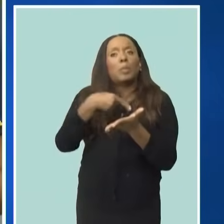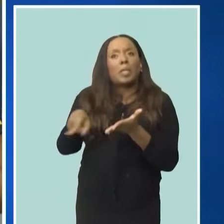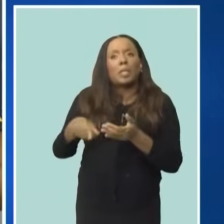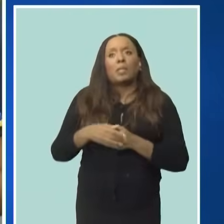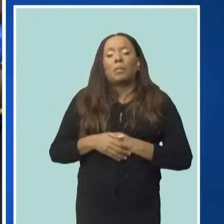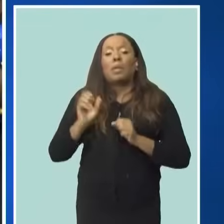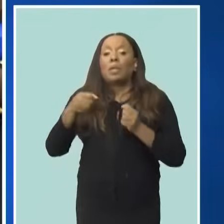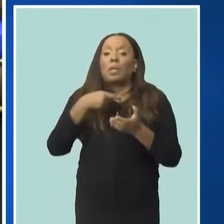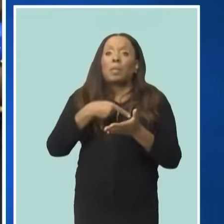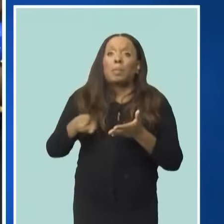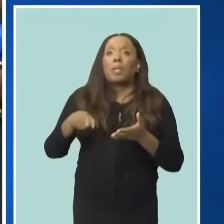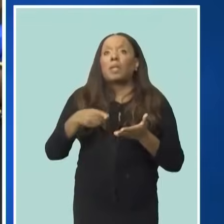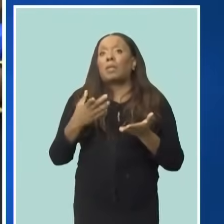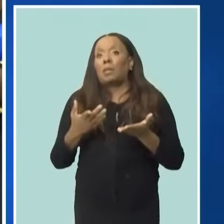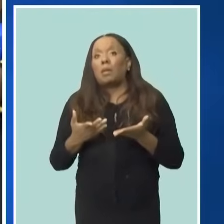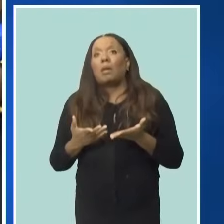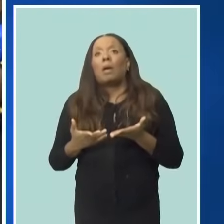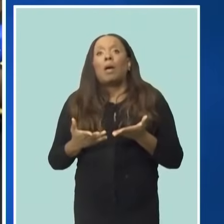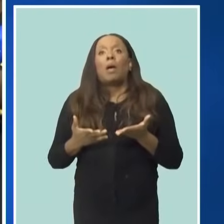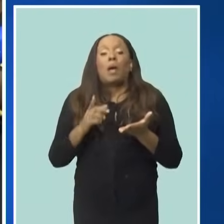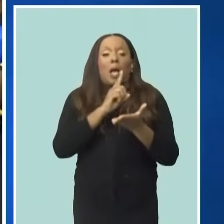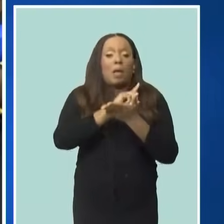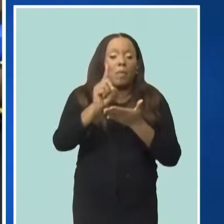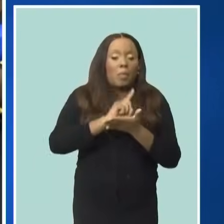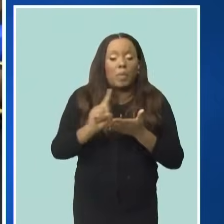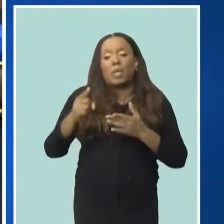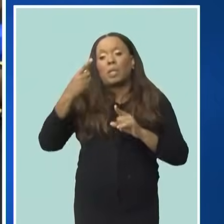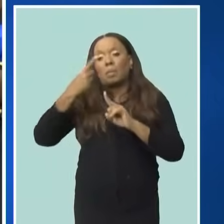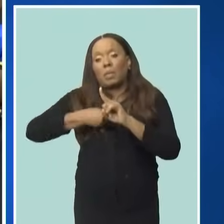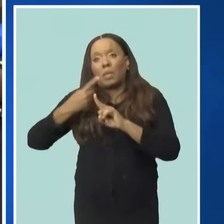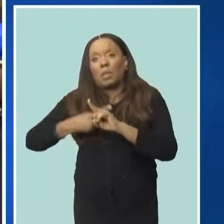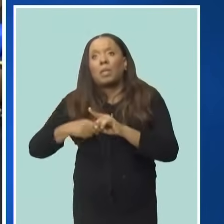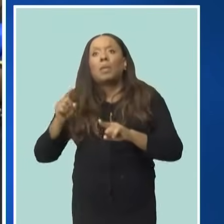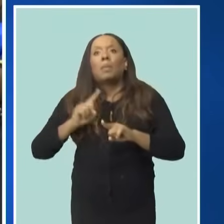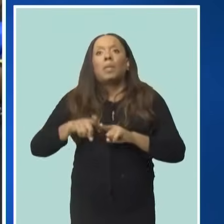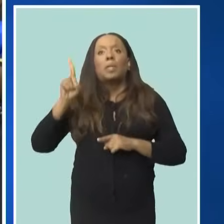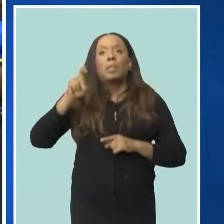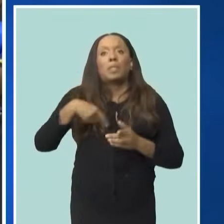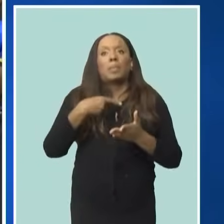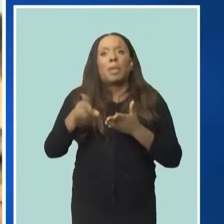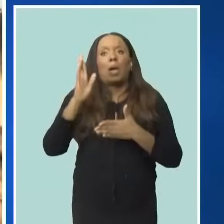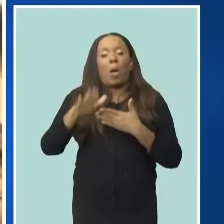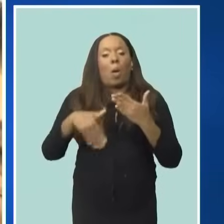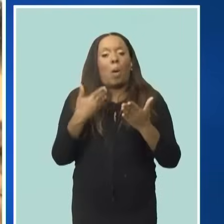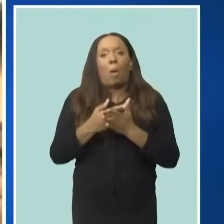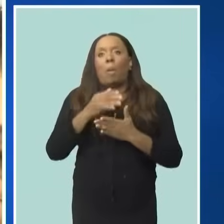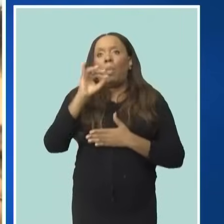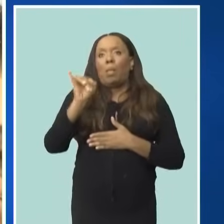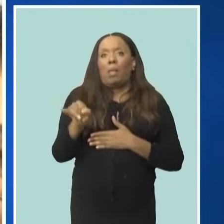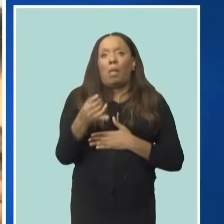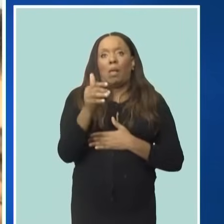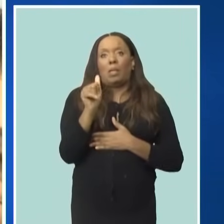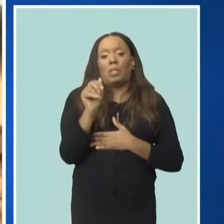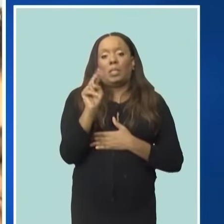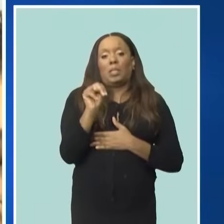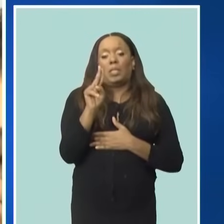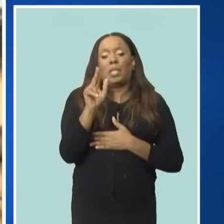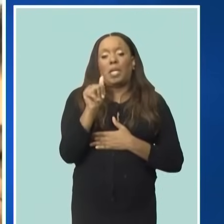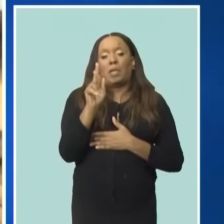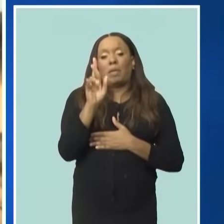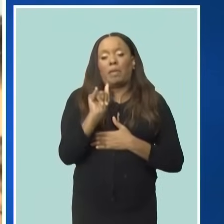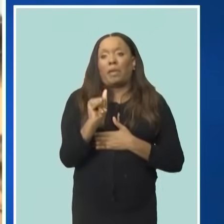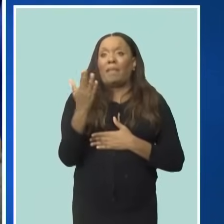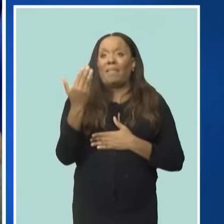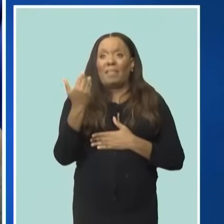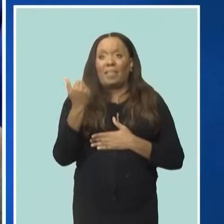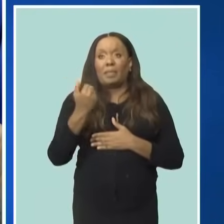The $1,200 minimum contribution must be paid by January 15th, and authorities are working on making it possible